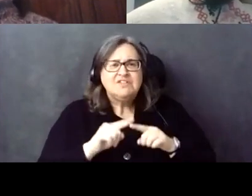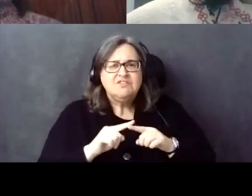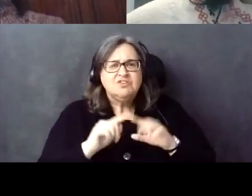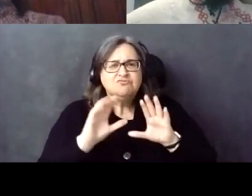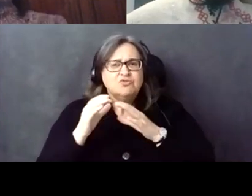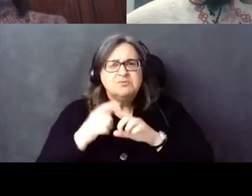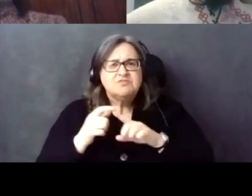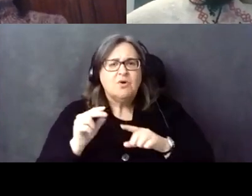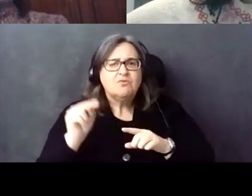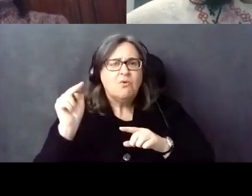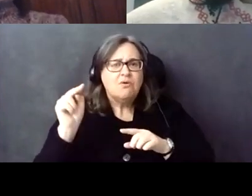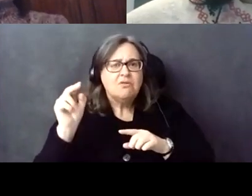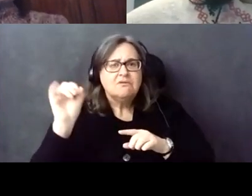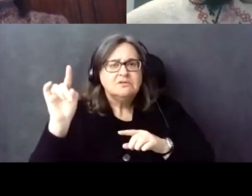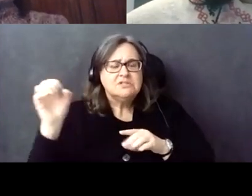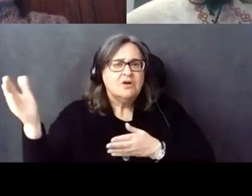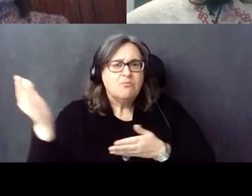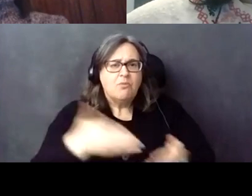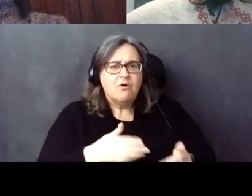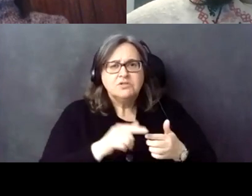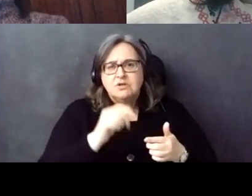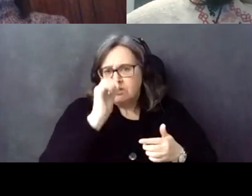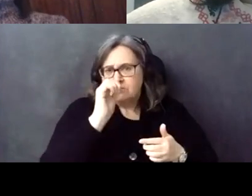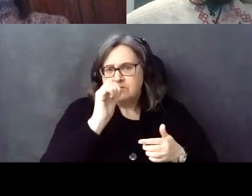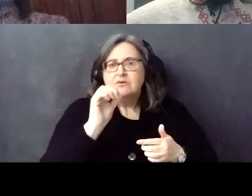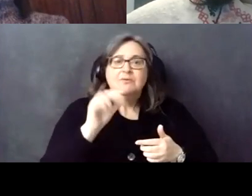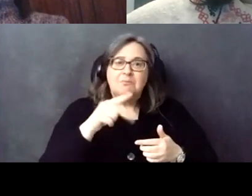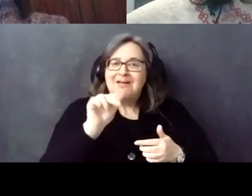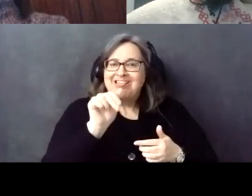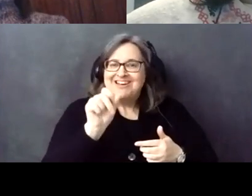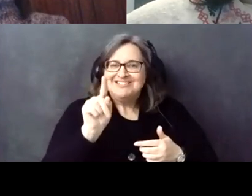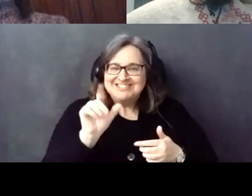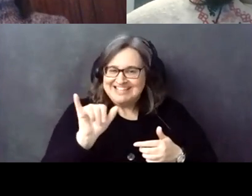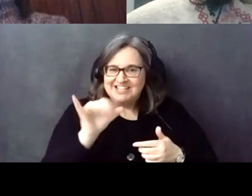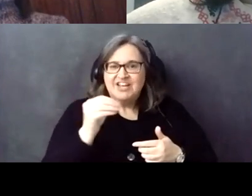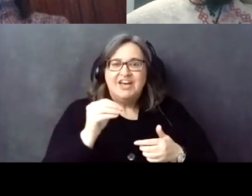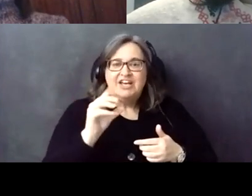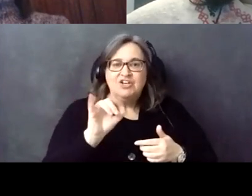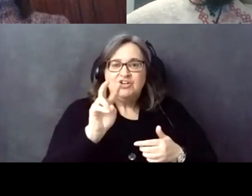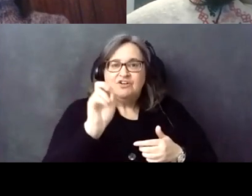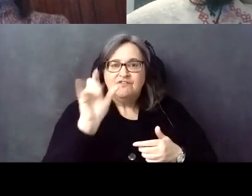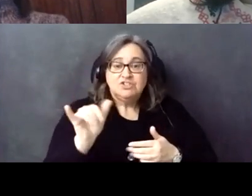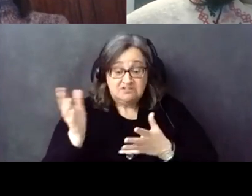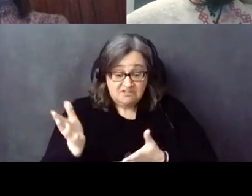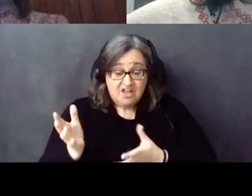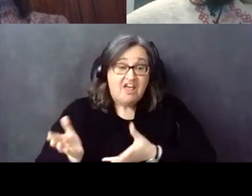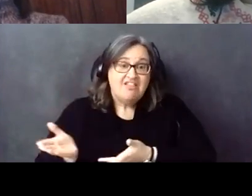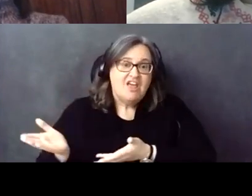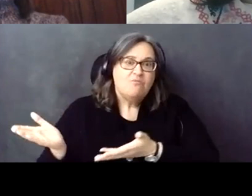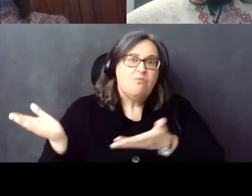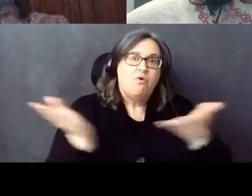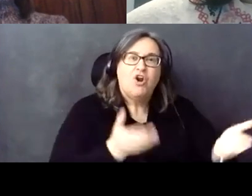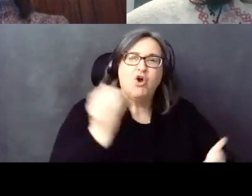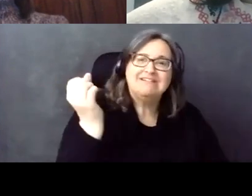warehouse on Pulaski and Diversey and brought it all the way to the South side. And then we were able to redistribute it as far as, I think, like 82nd